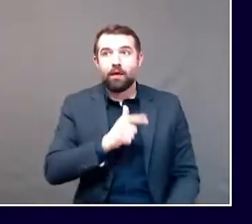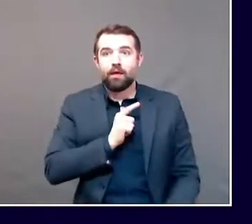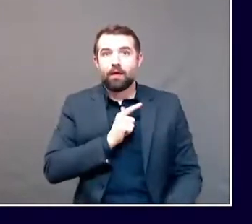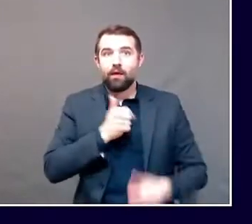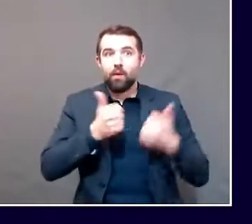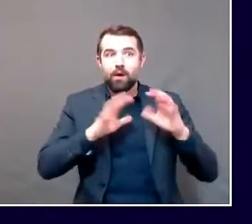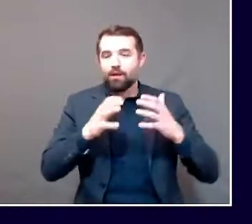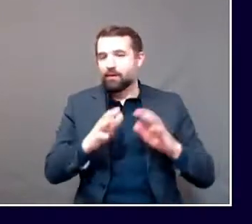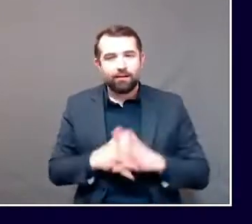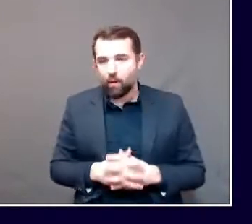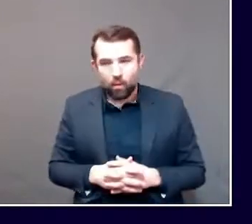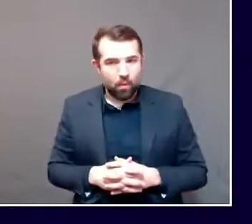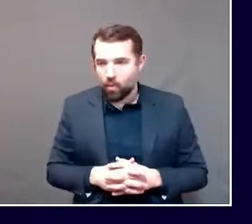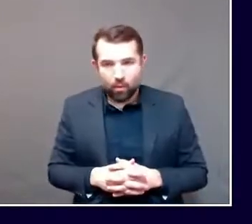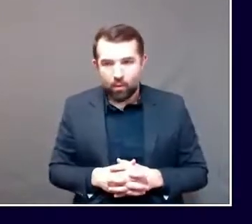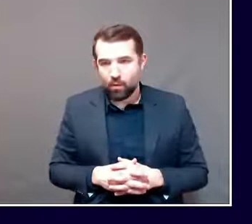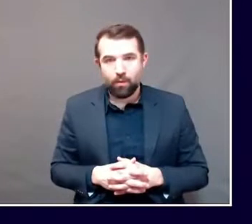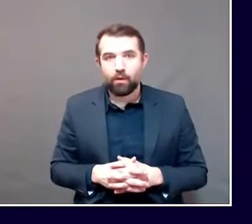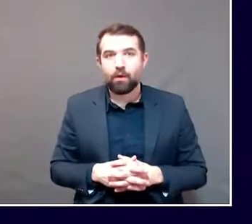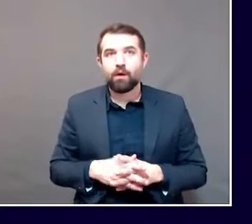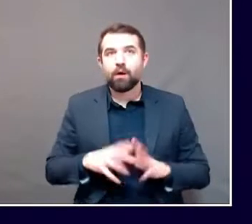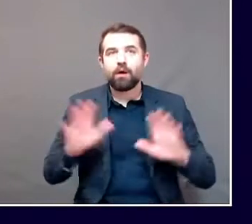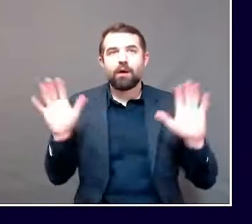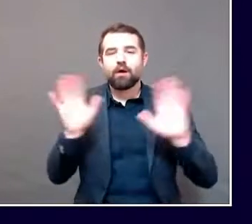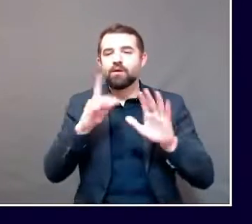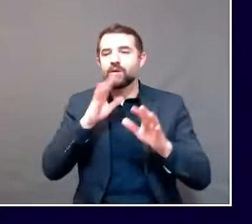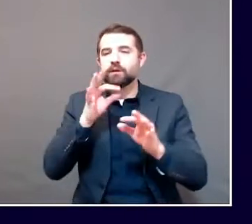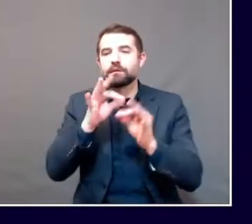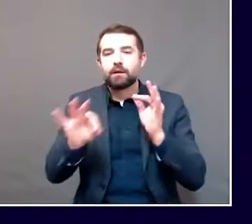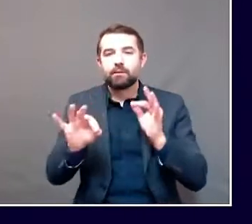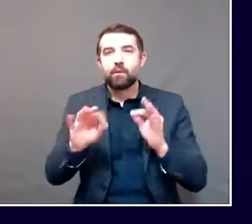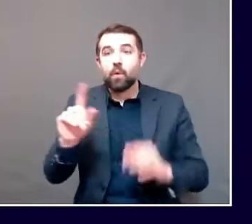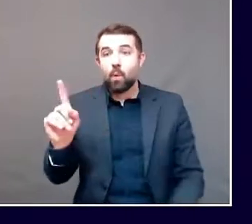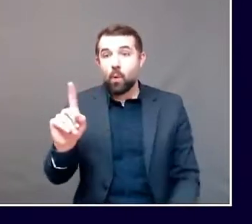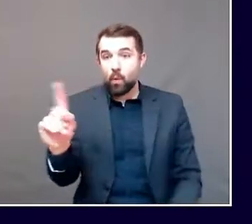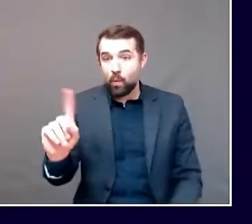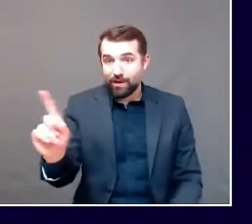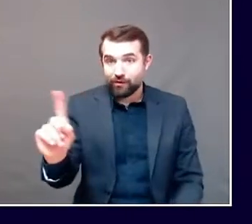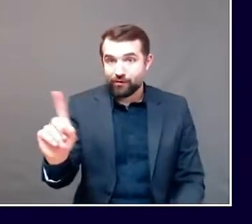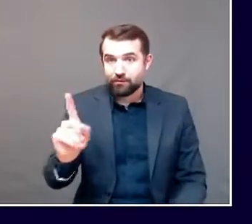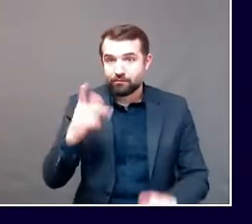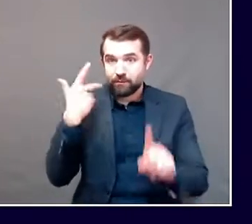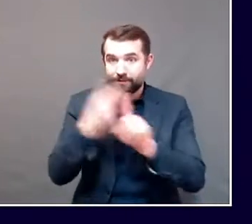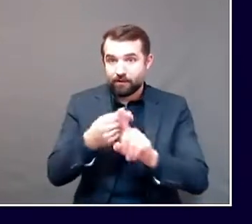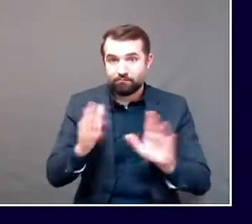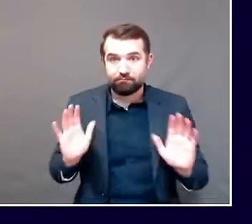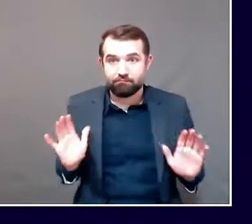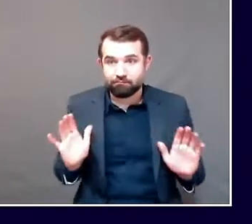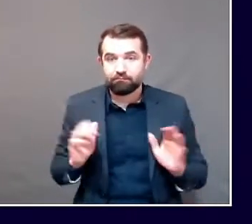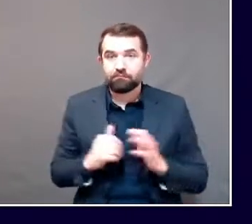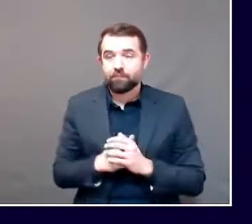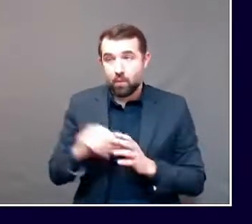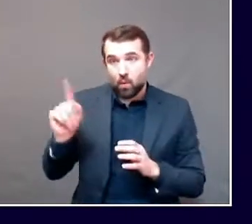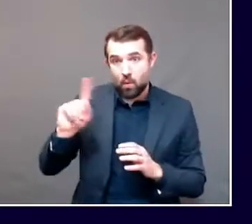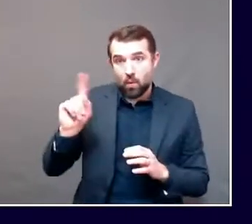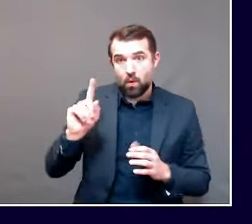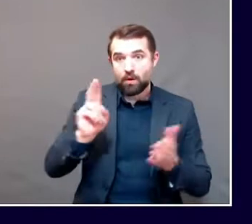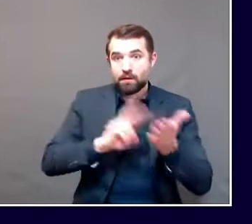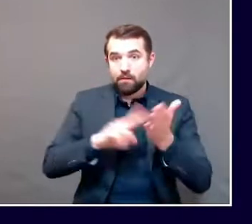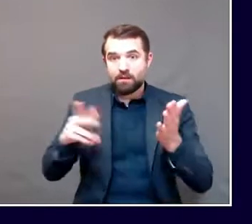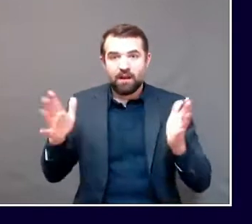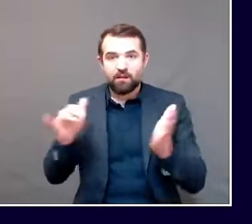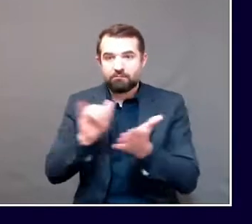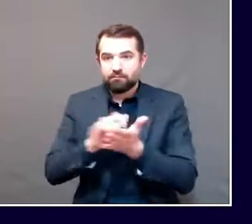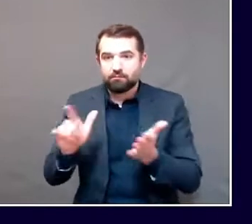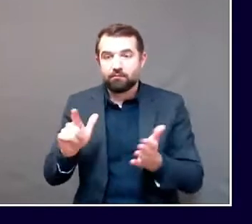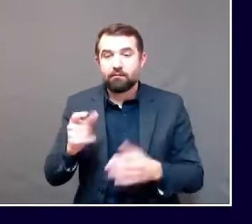of doses that allow us to start this widespread vaccination. It will be the site where you can go and sign up, much